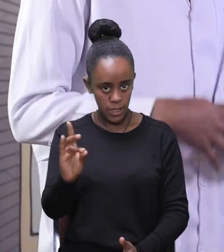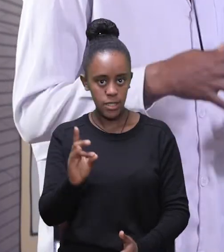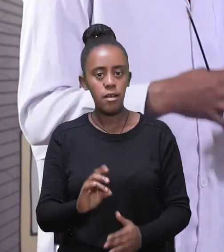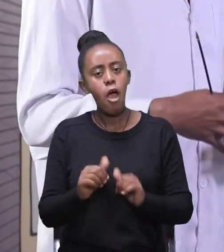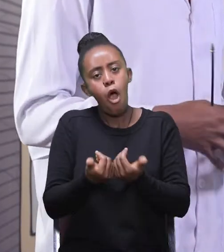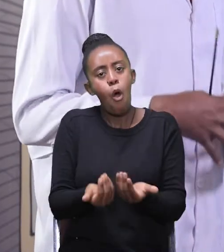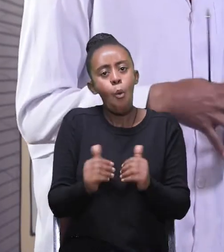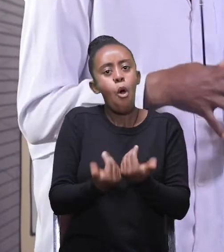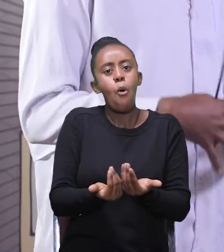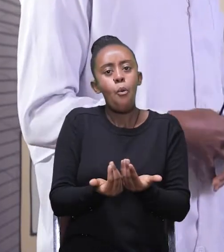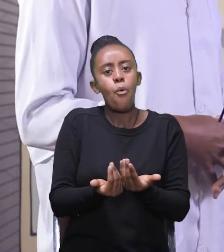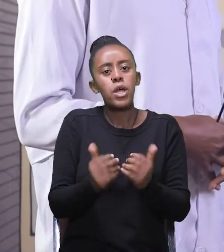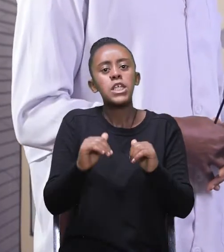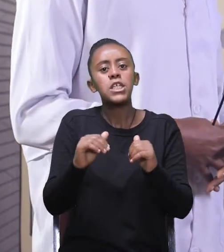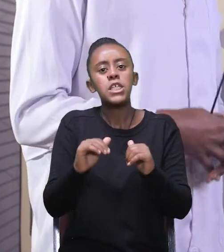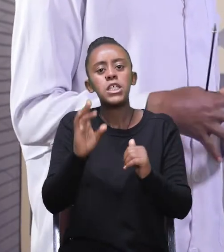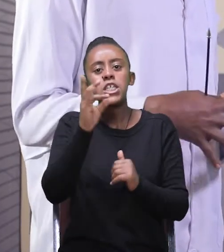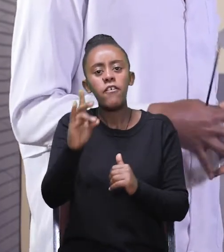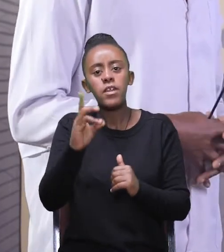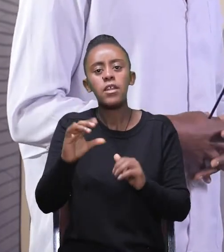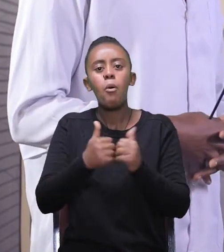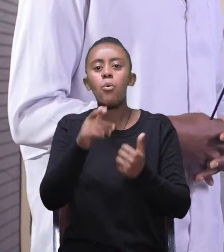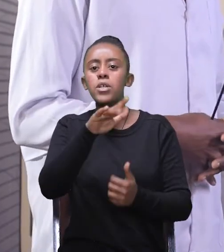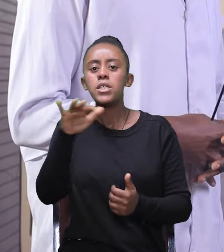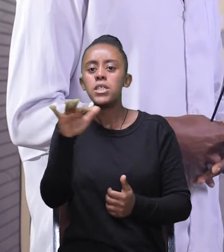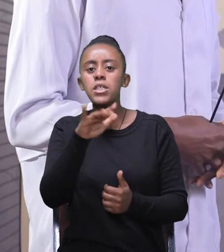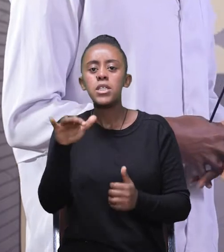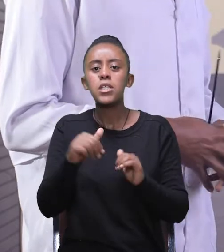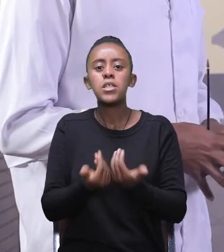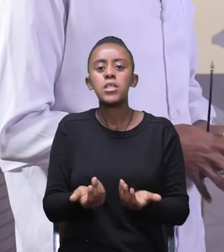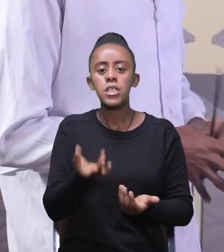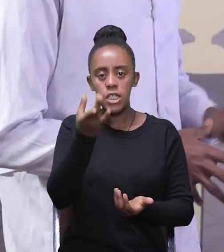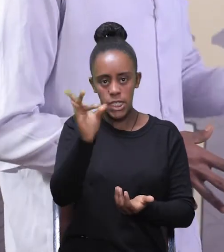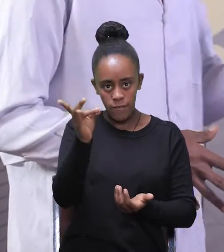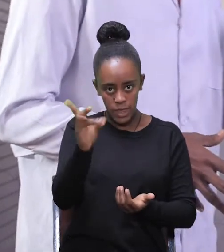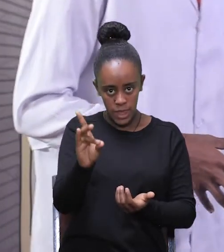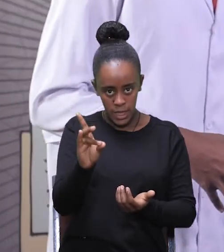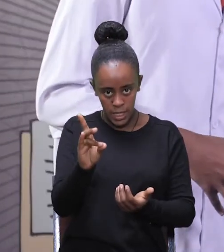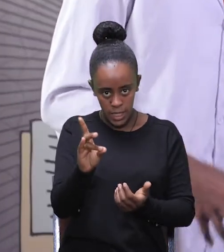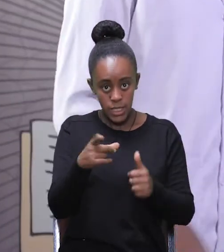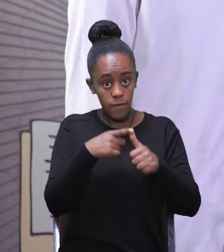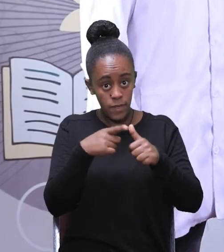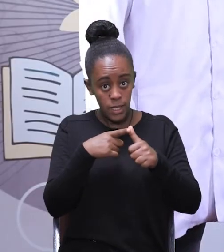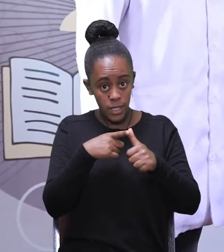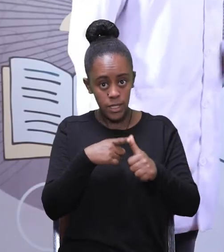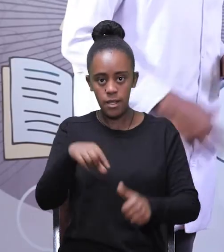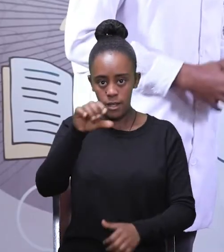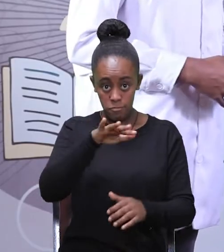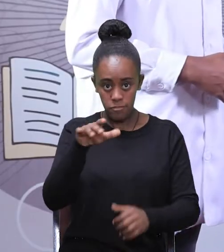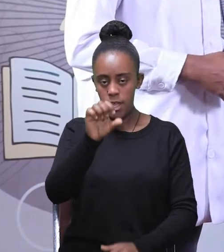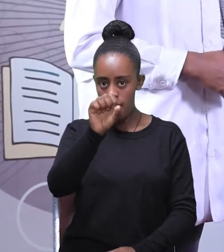how do you spell the word 17? How do you spell the word 17? Look at. The first letter is